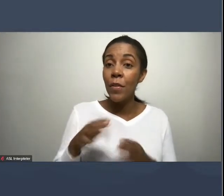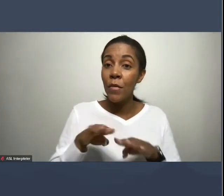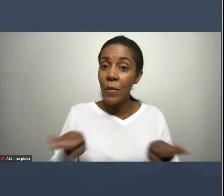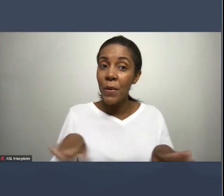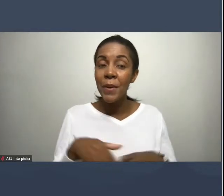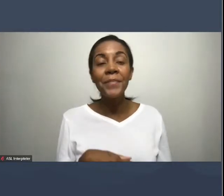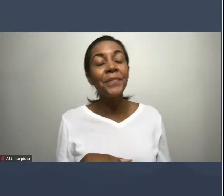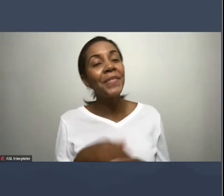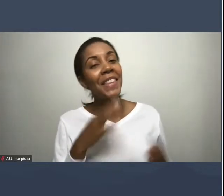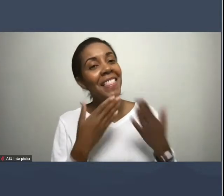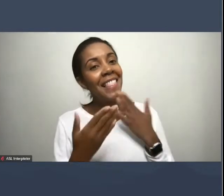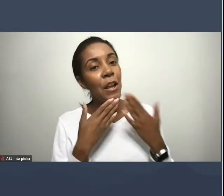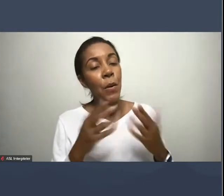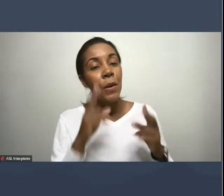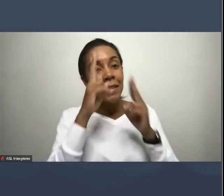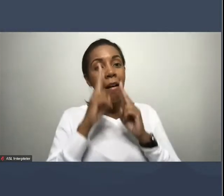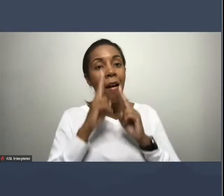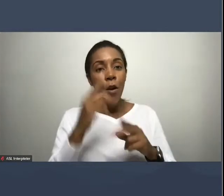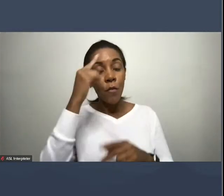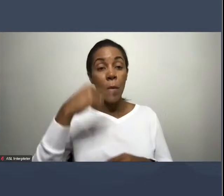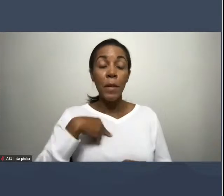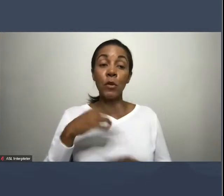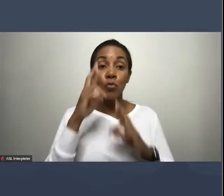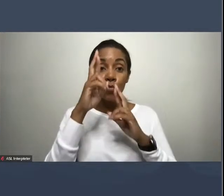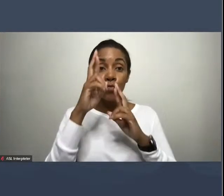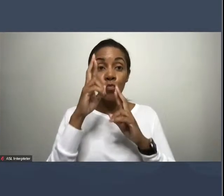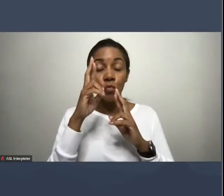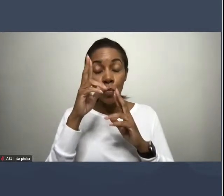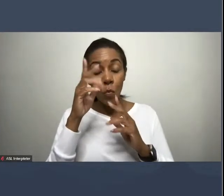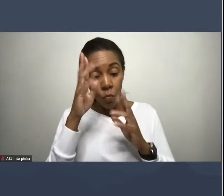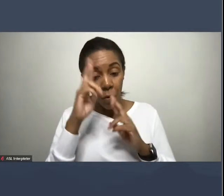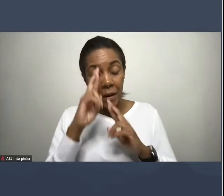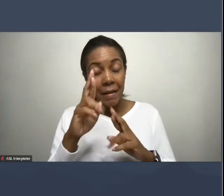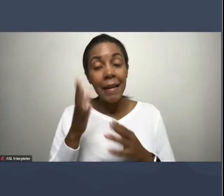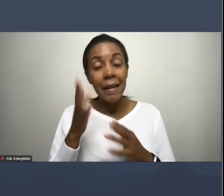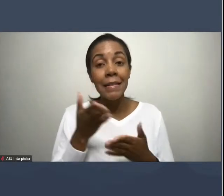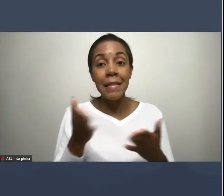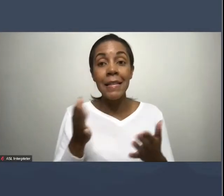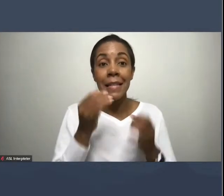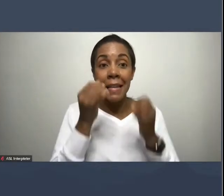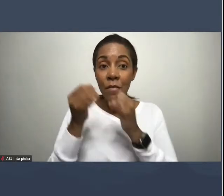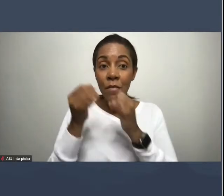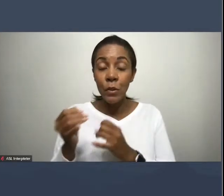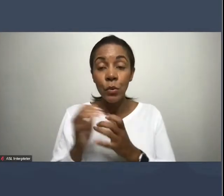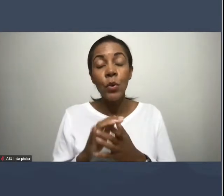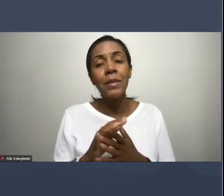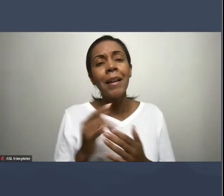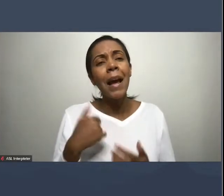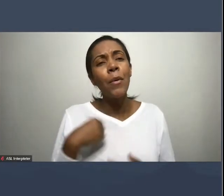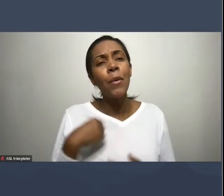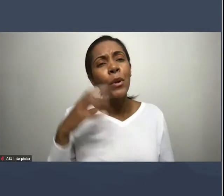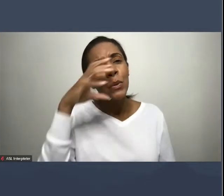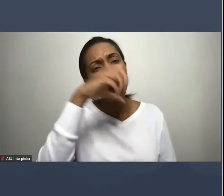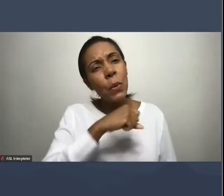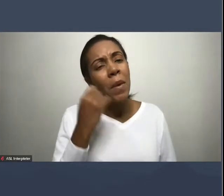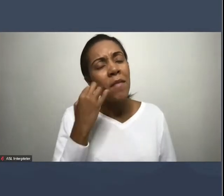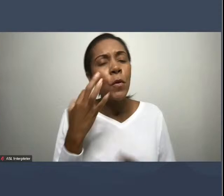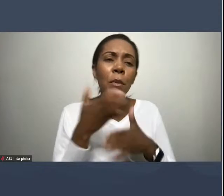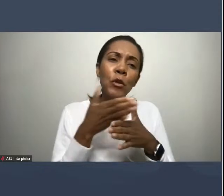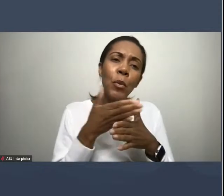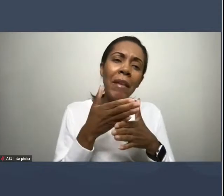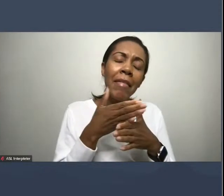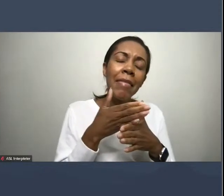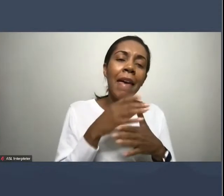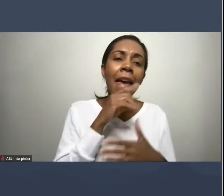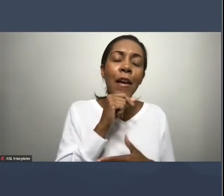me to recognize these individuals, the Temprees. I would assume, unless you're probably between the age of